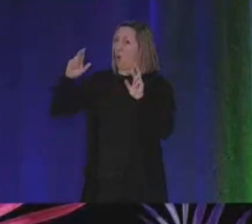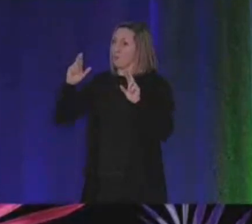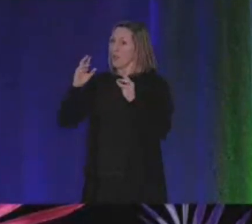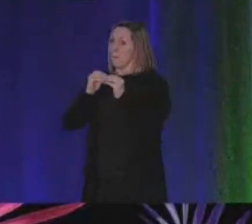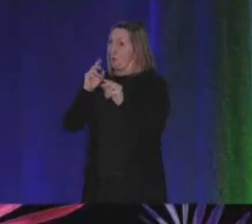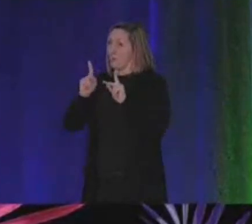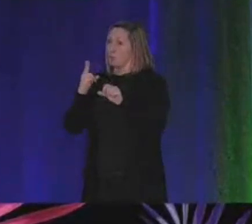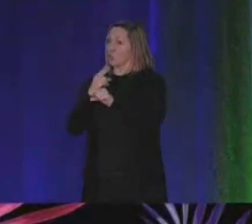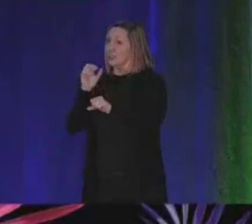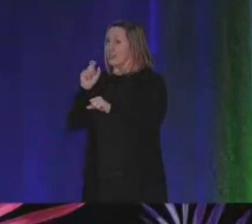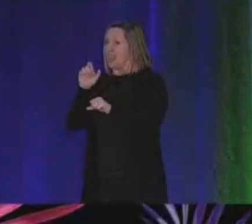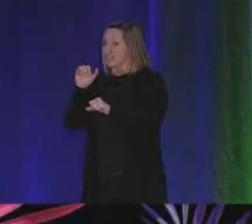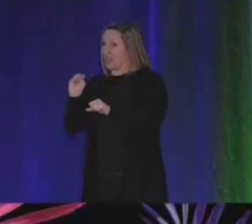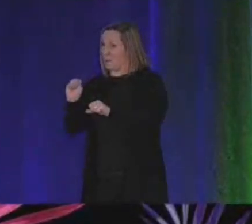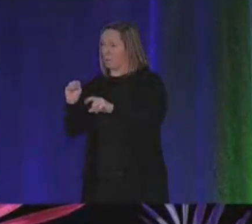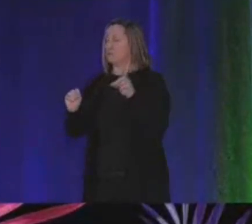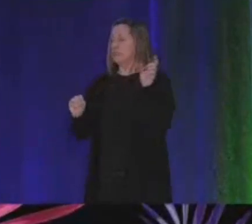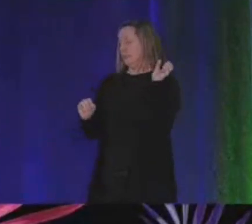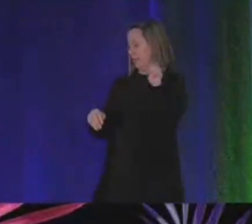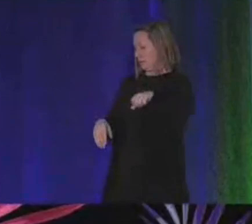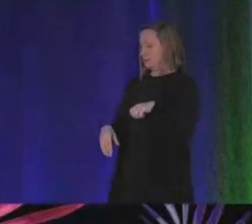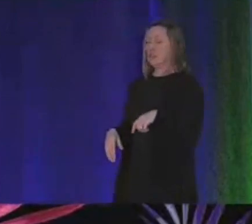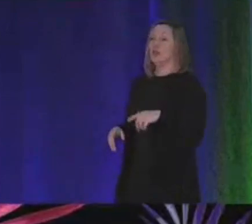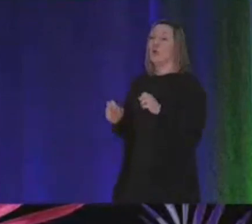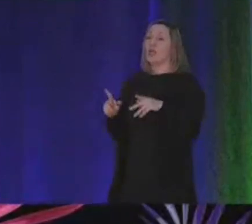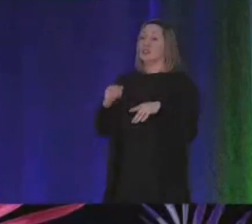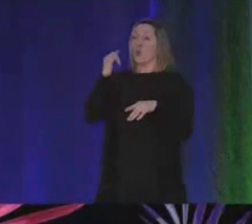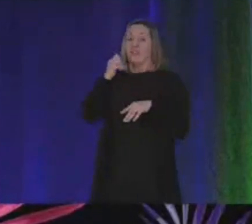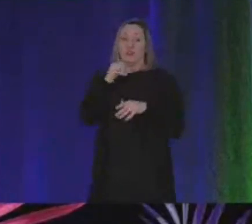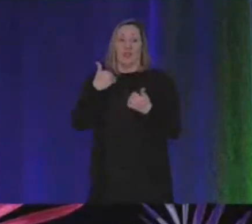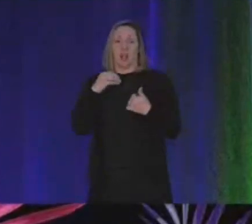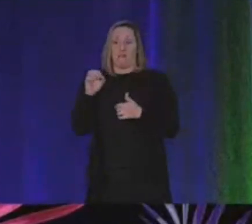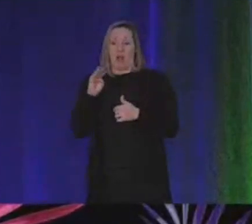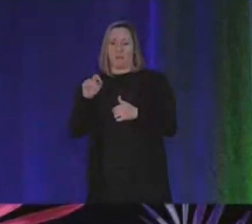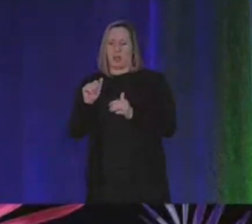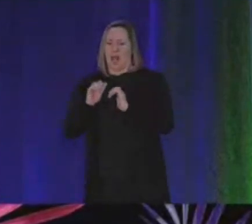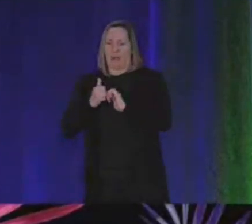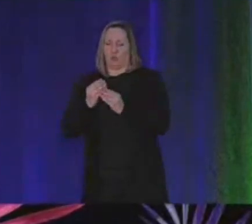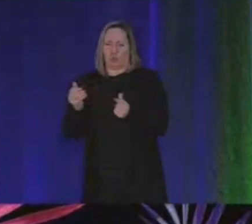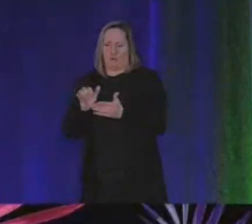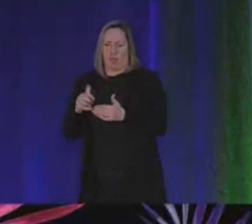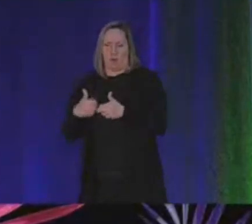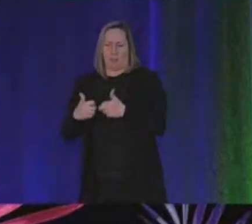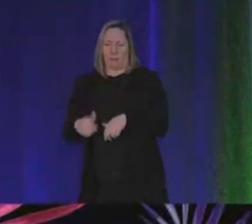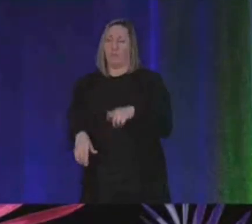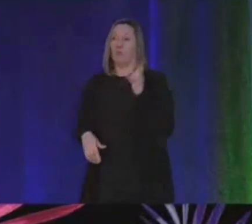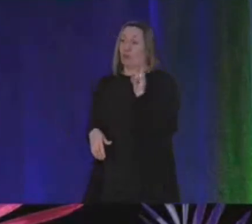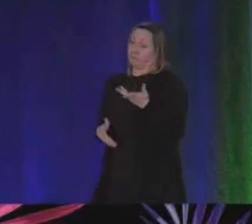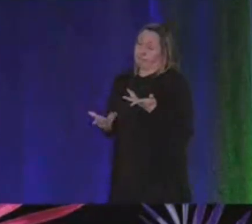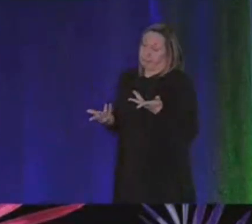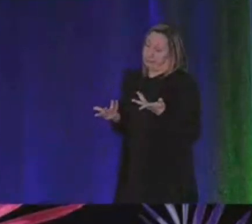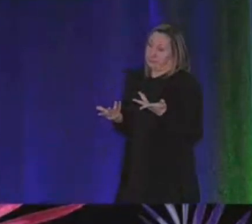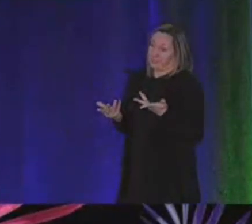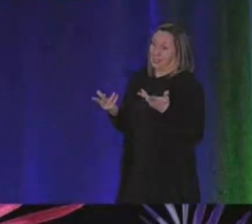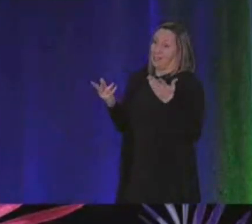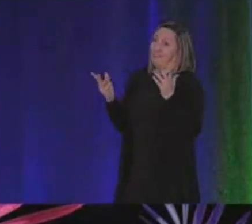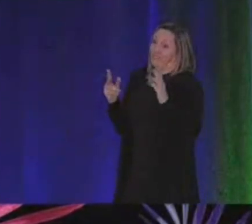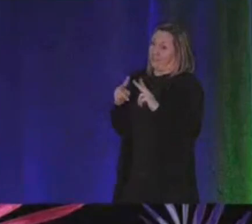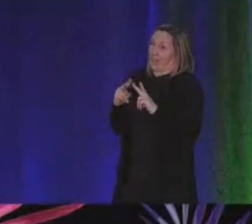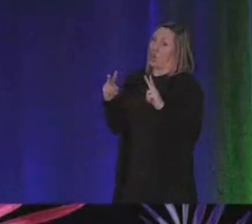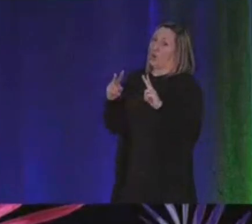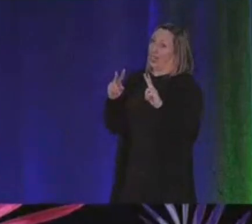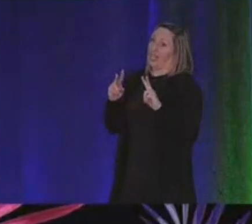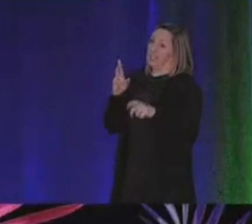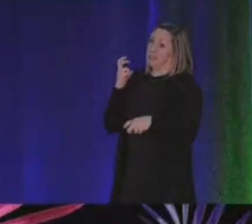Yeah, exactly. Great, great. So if you didn't have Omlet, how would you go about solving this? It would have been very, very